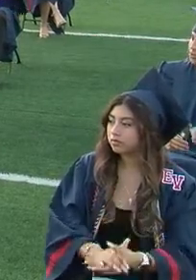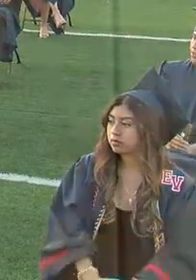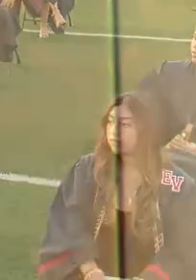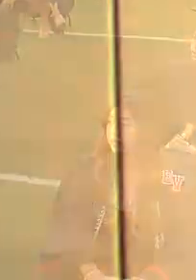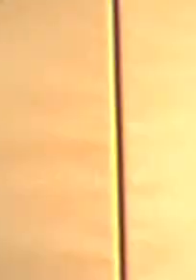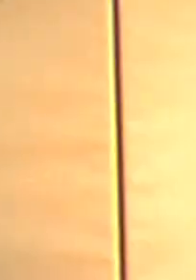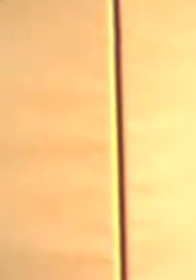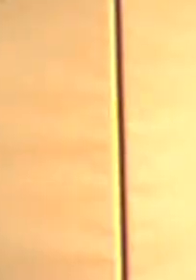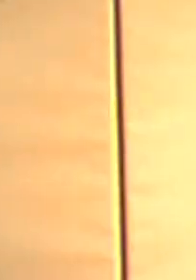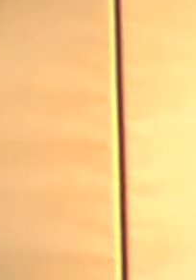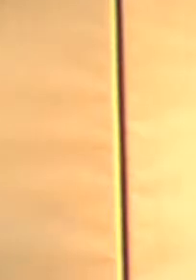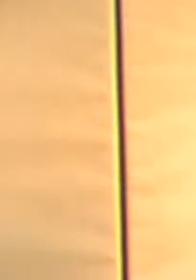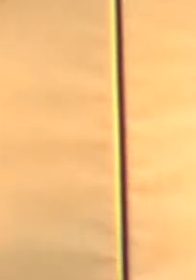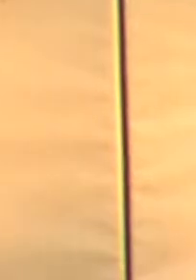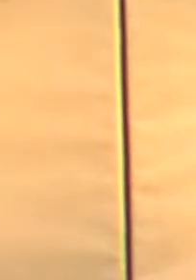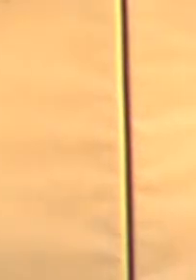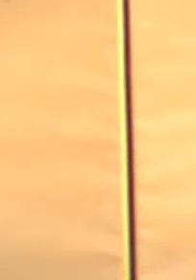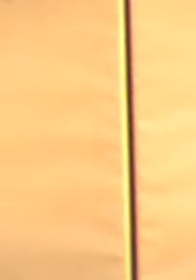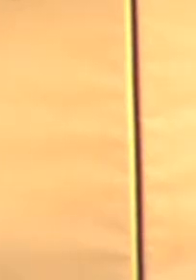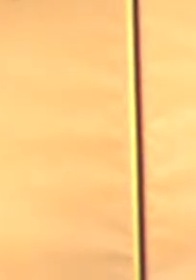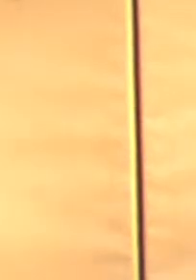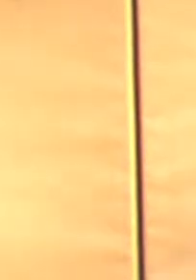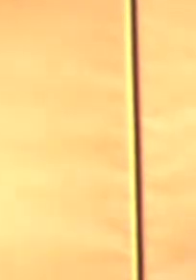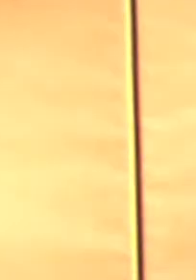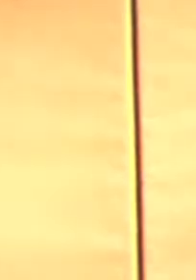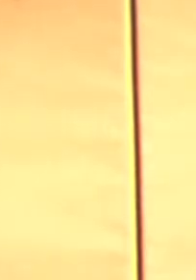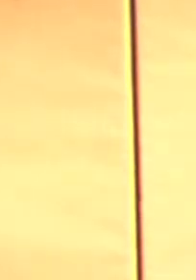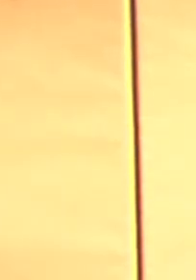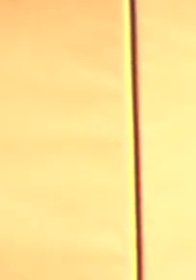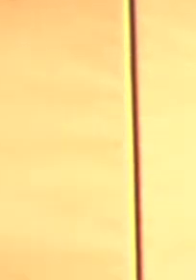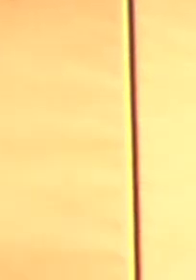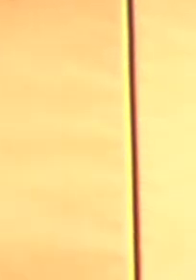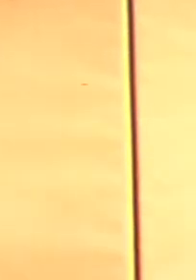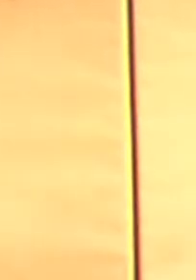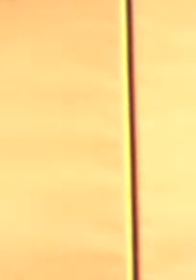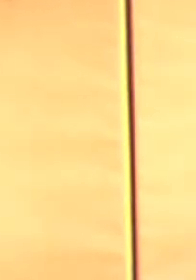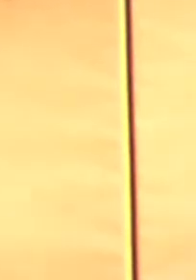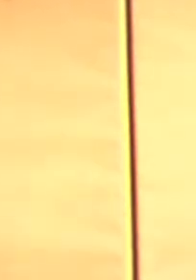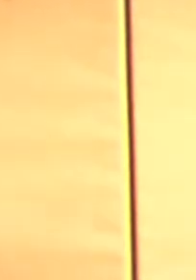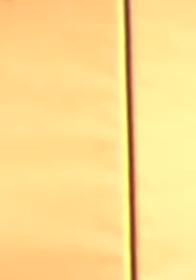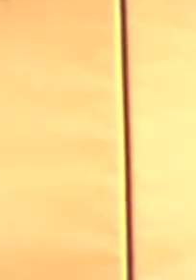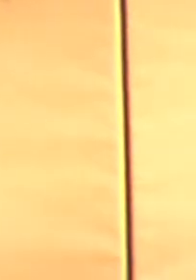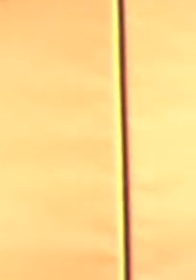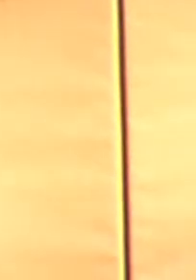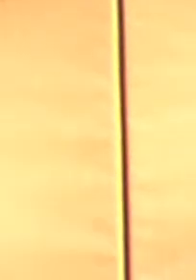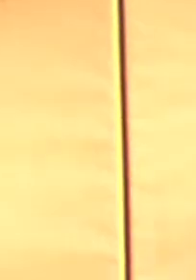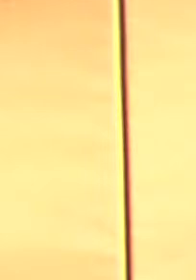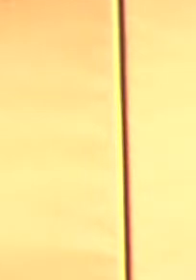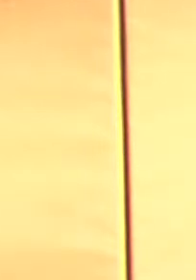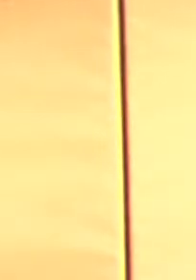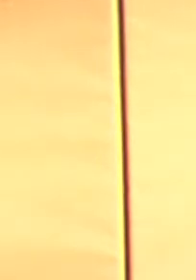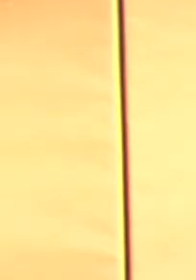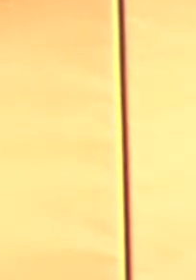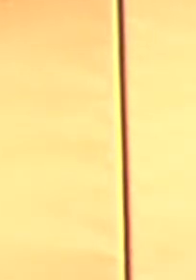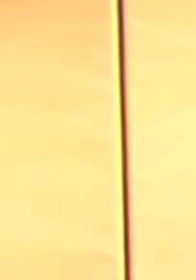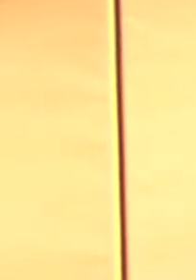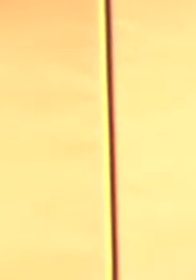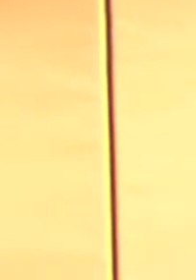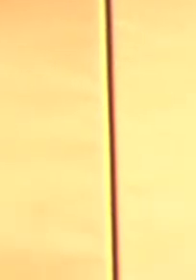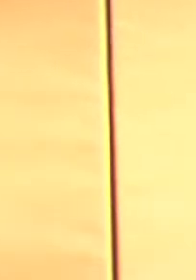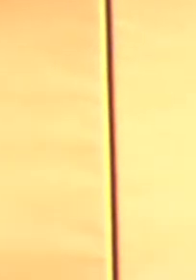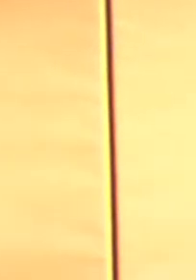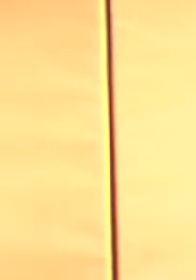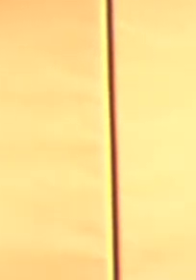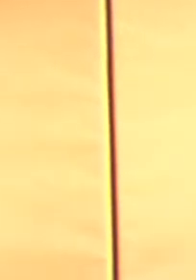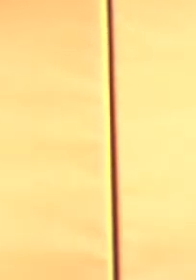My name is Latoya Easter, and I'm the proud principal of East View High School. What a joyous occasion that brings us